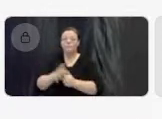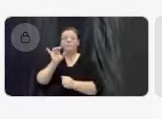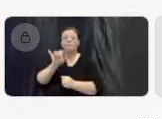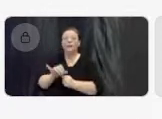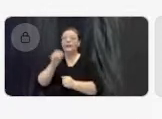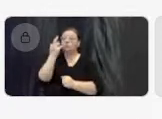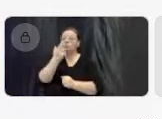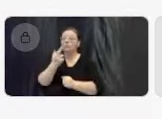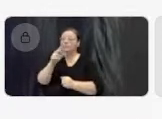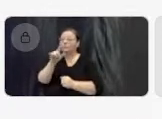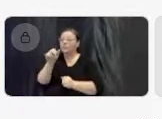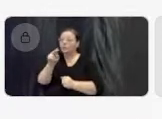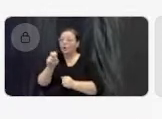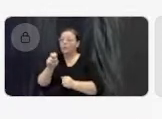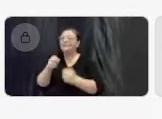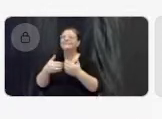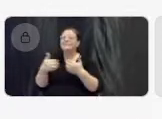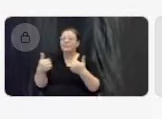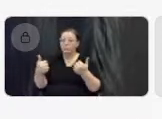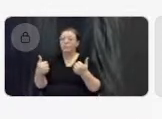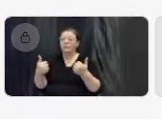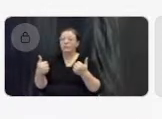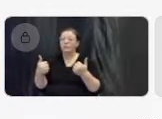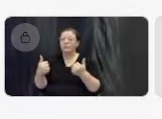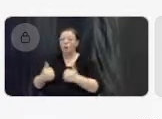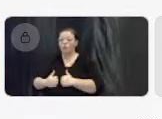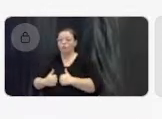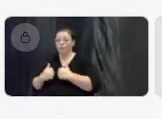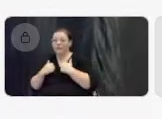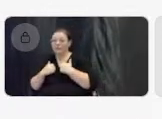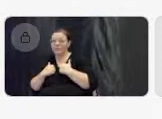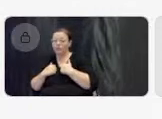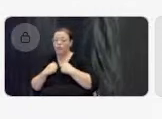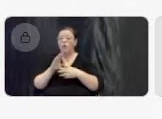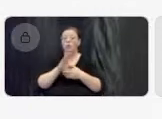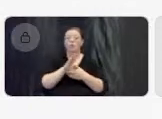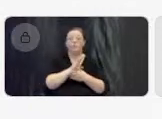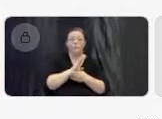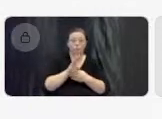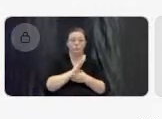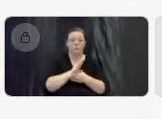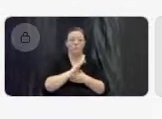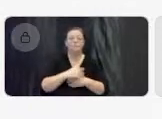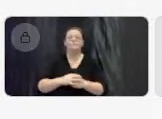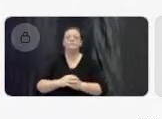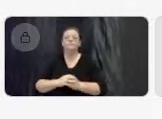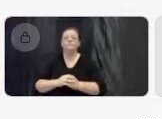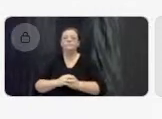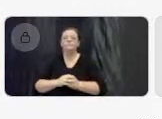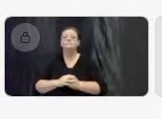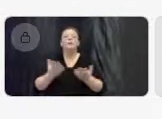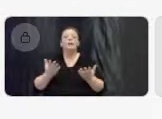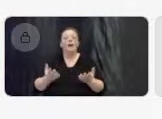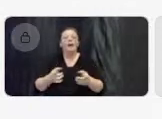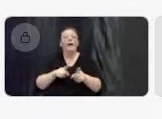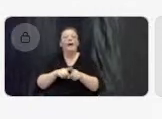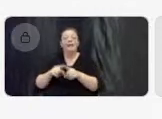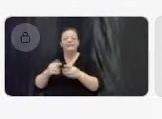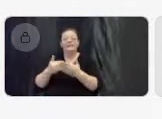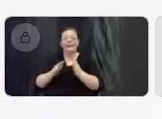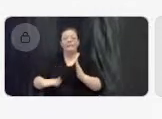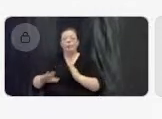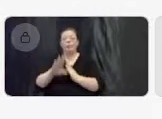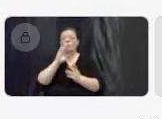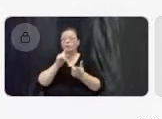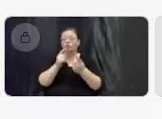it was zoned separately, residential and commercial. As the neighborhood will change, others